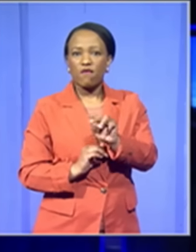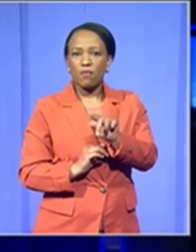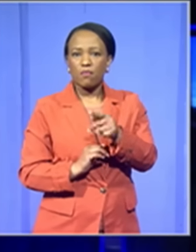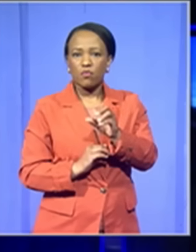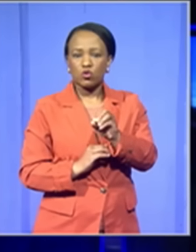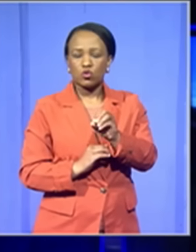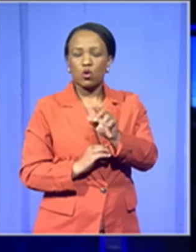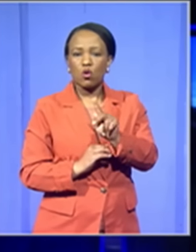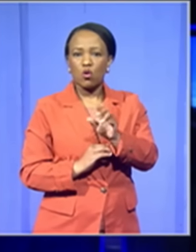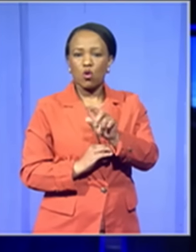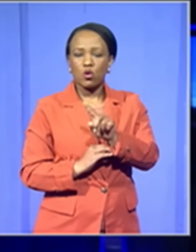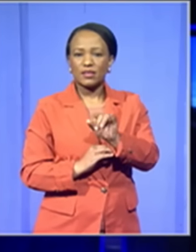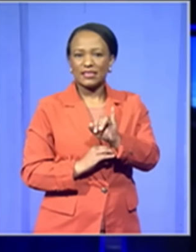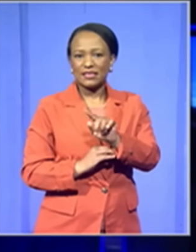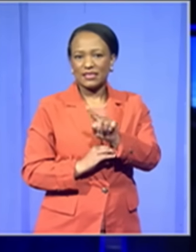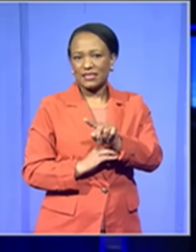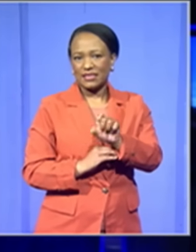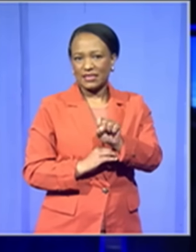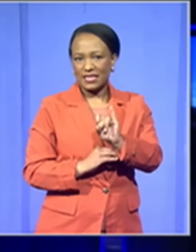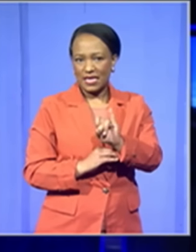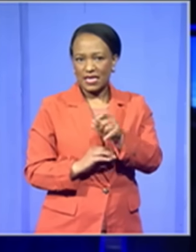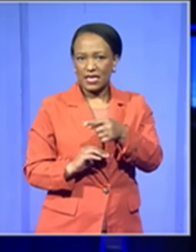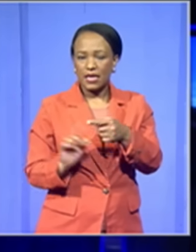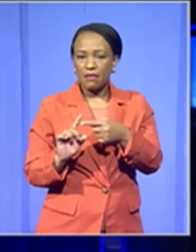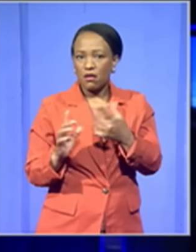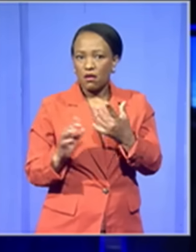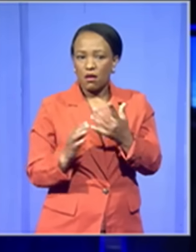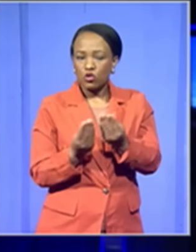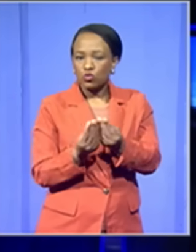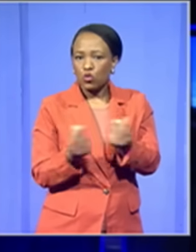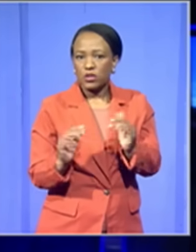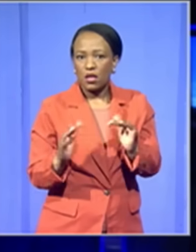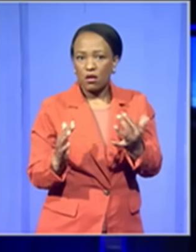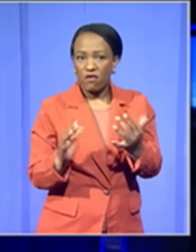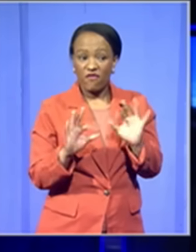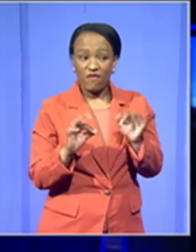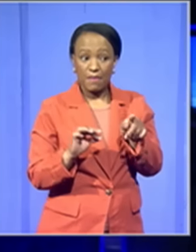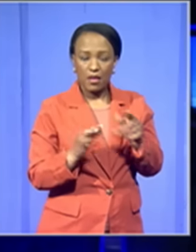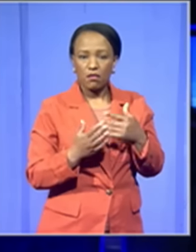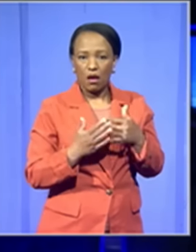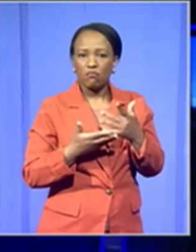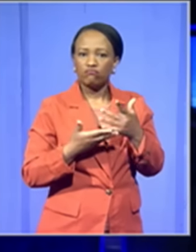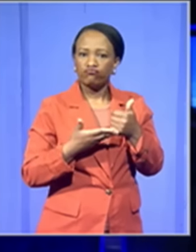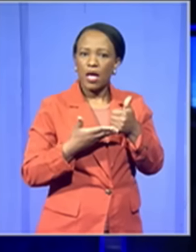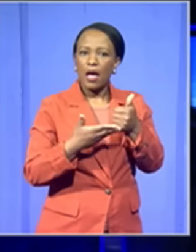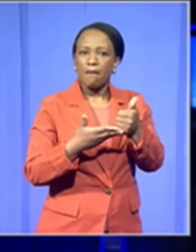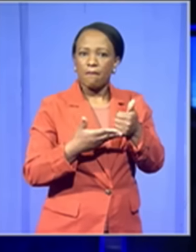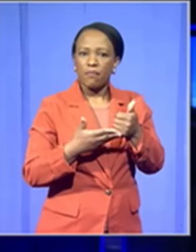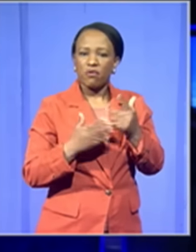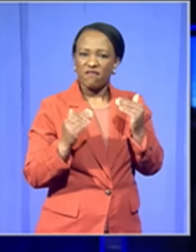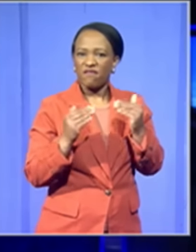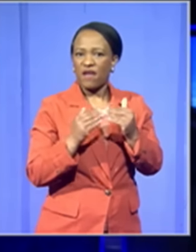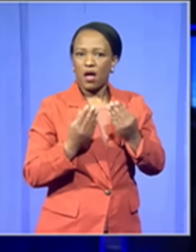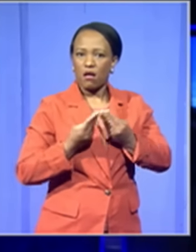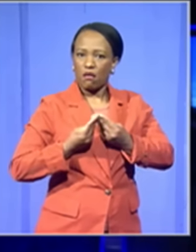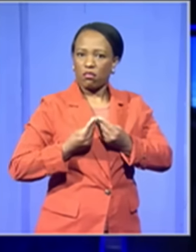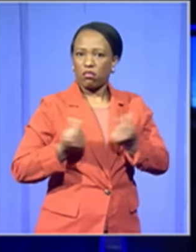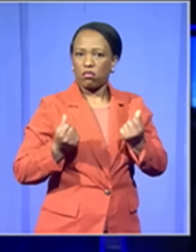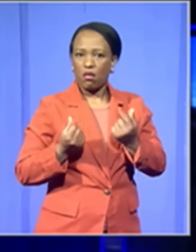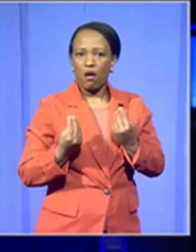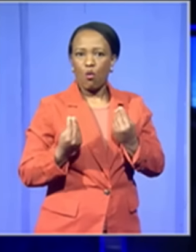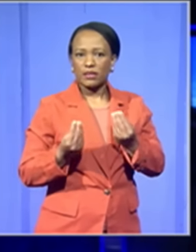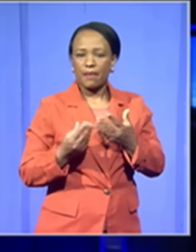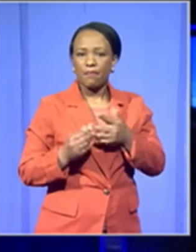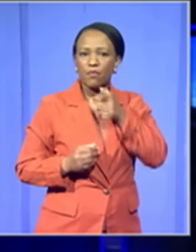Mvalase na. Potso ke gore na tharollo e ka ba efeng gore lelapa la phofu le tla le fumane toka. Maikutlo a hao ke yana a latela ka kgatiso ya video ya